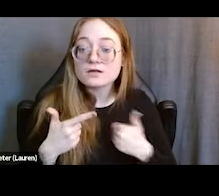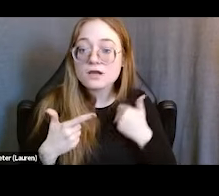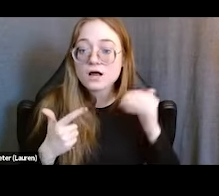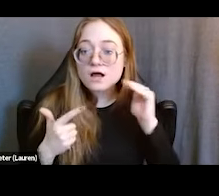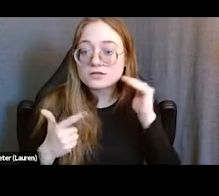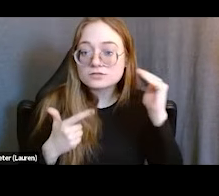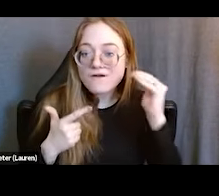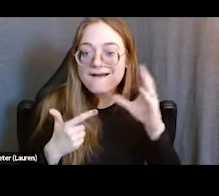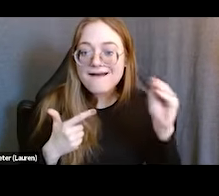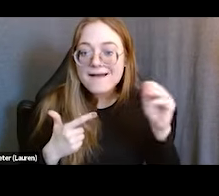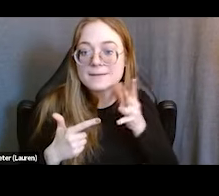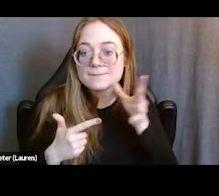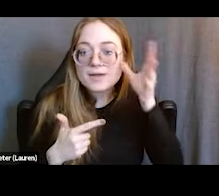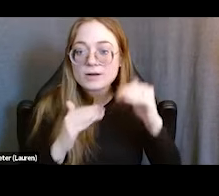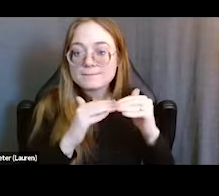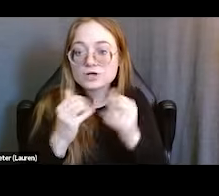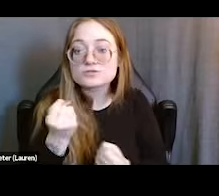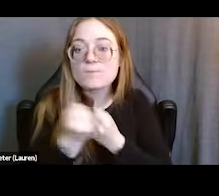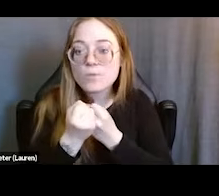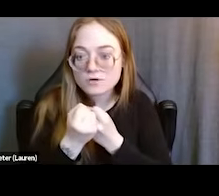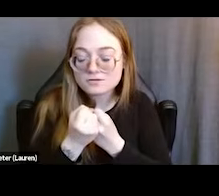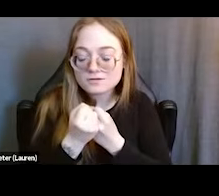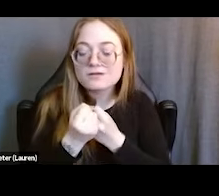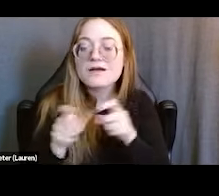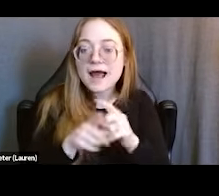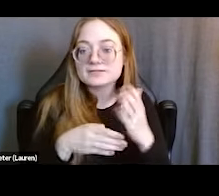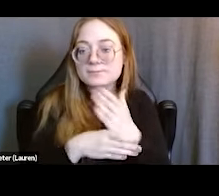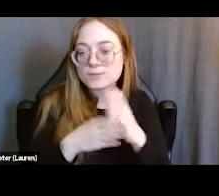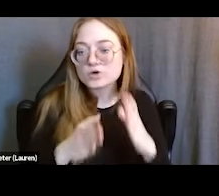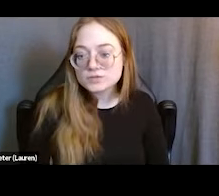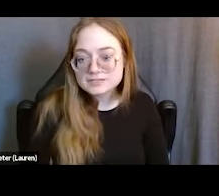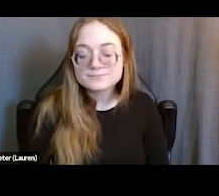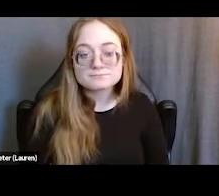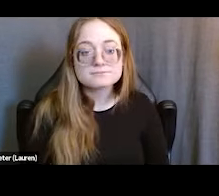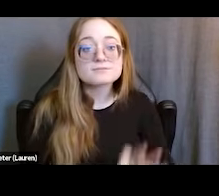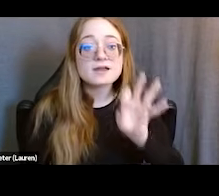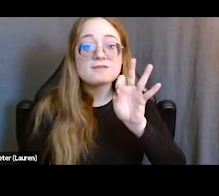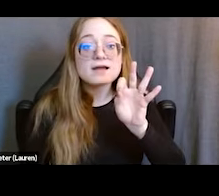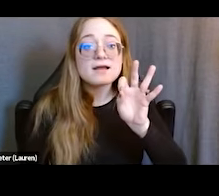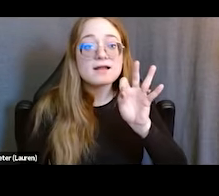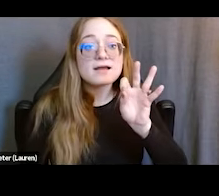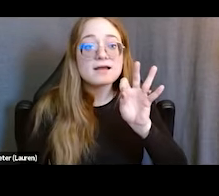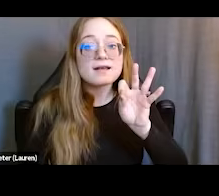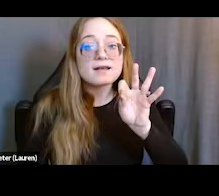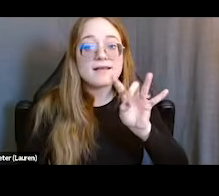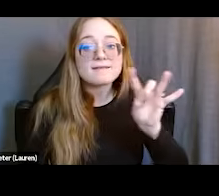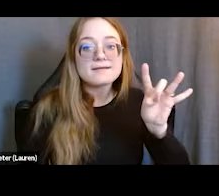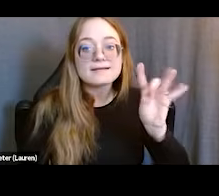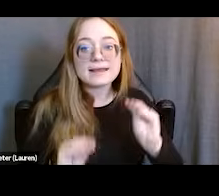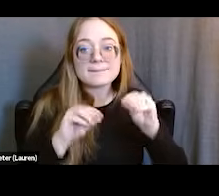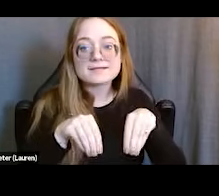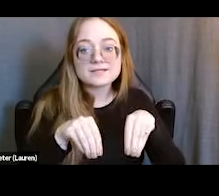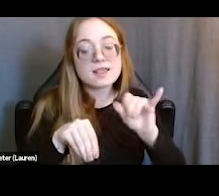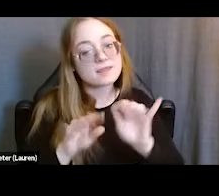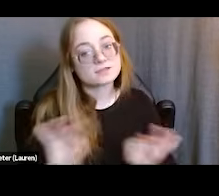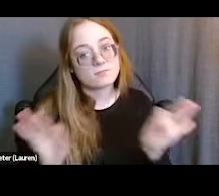and parent peer support as partners within there. There's 90-day implementation is really important